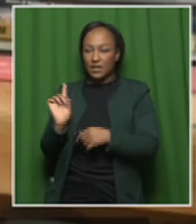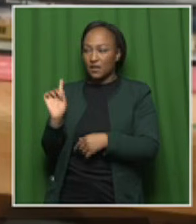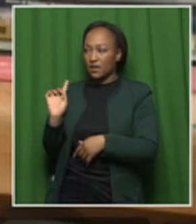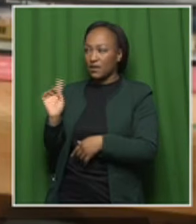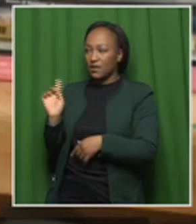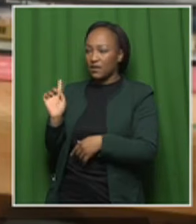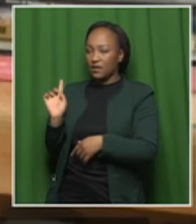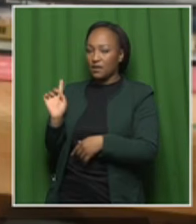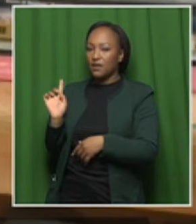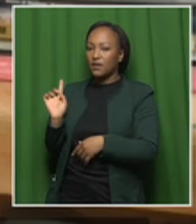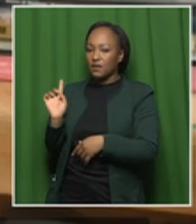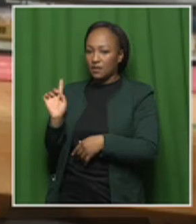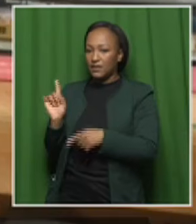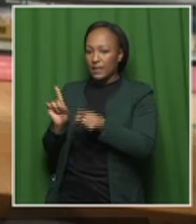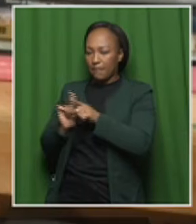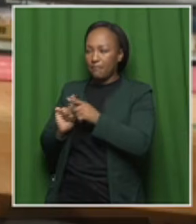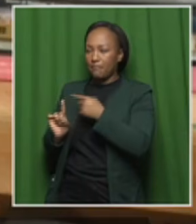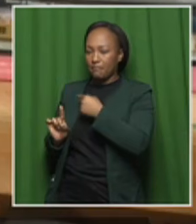Yeah.